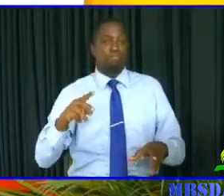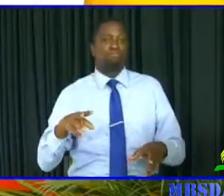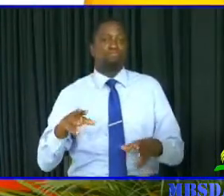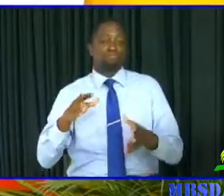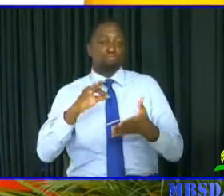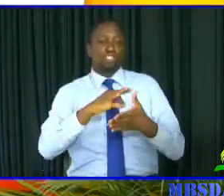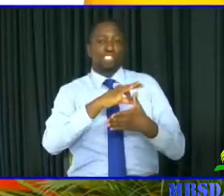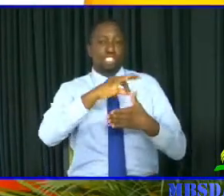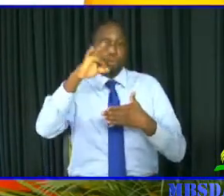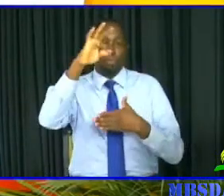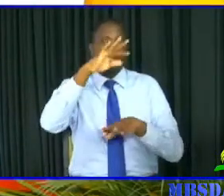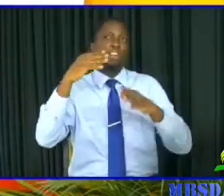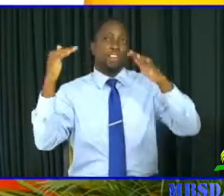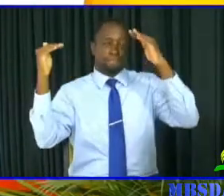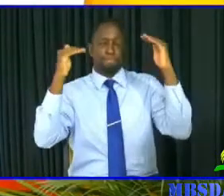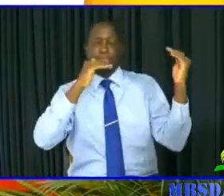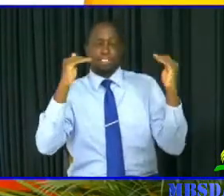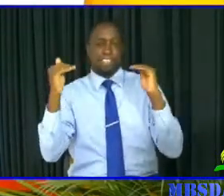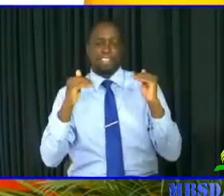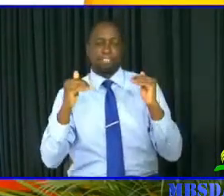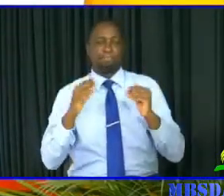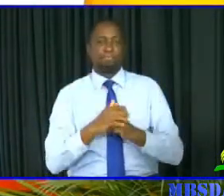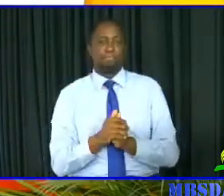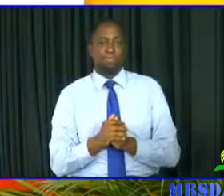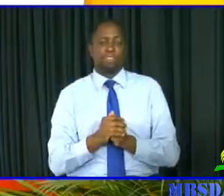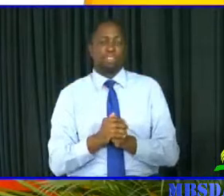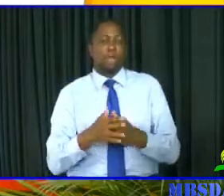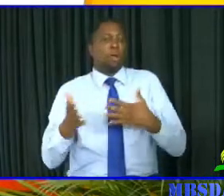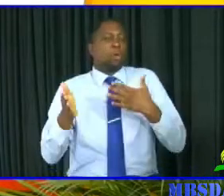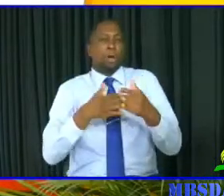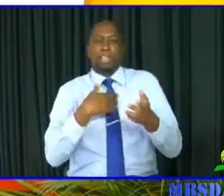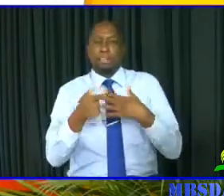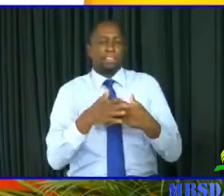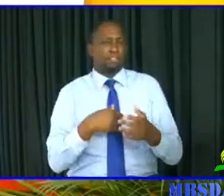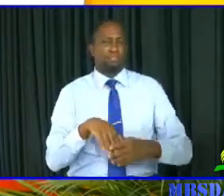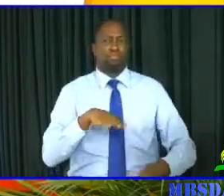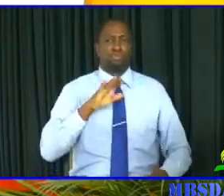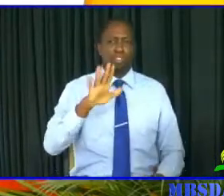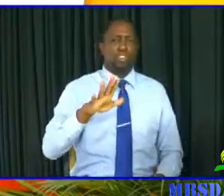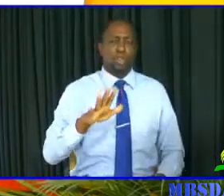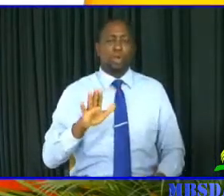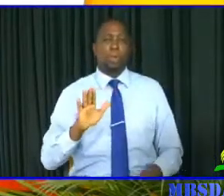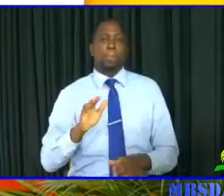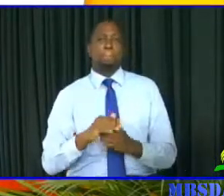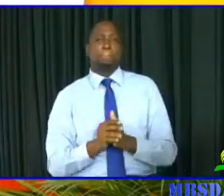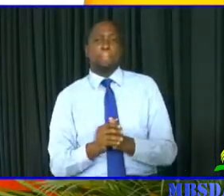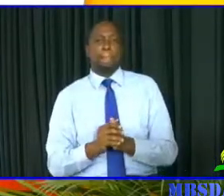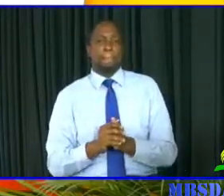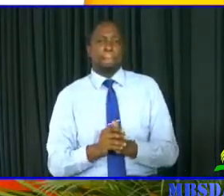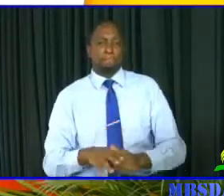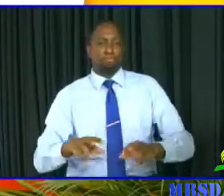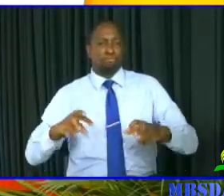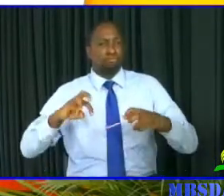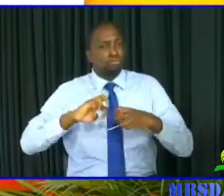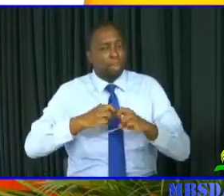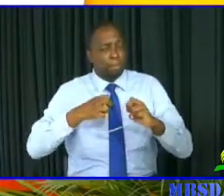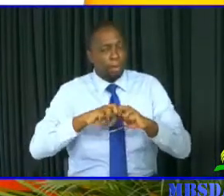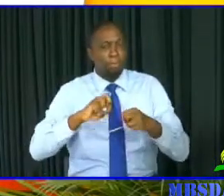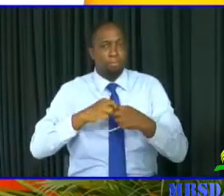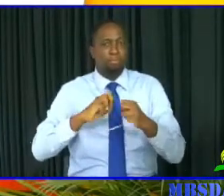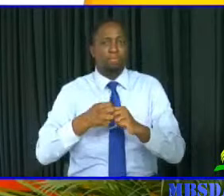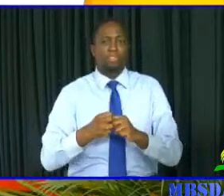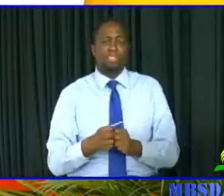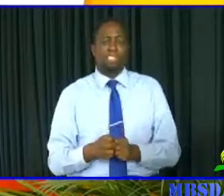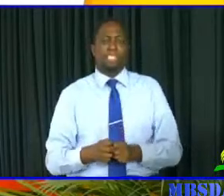to elaborate on those strongholds. But whatever your stronghold is, as you journey along this straight path,